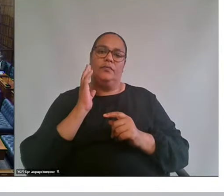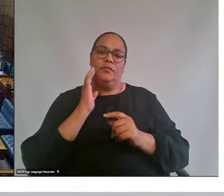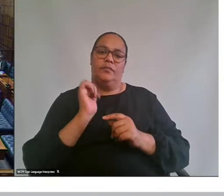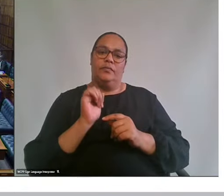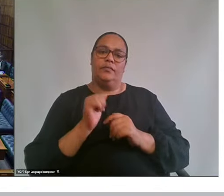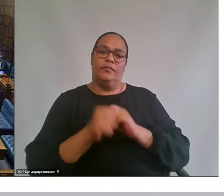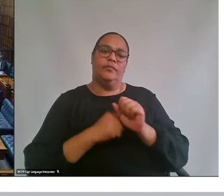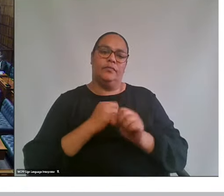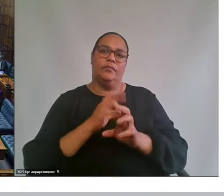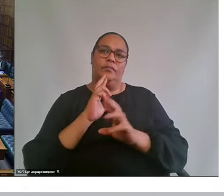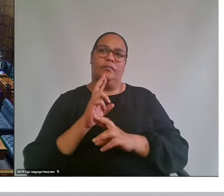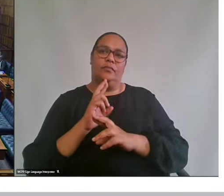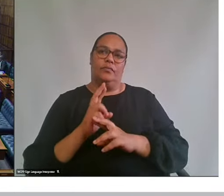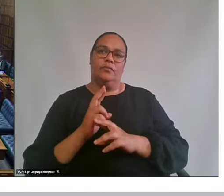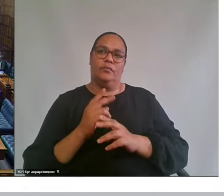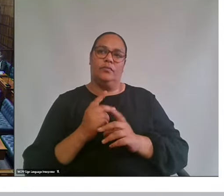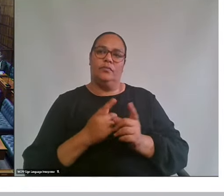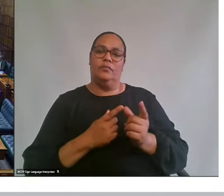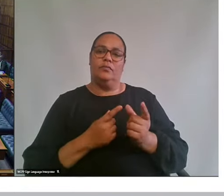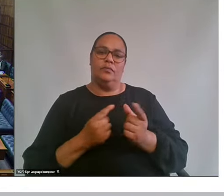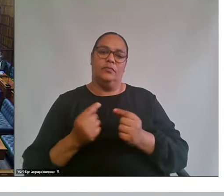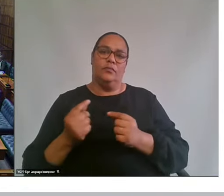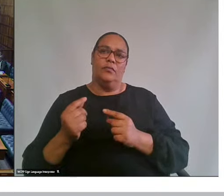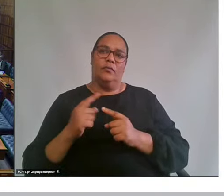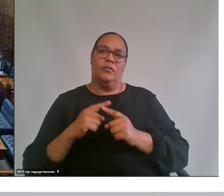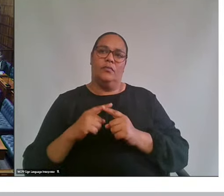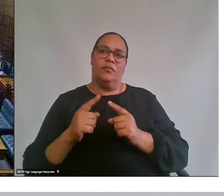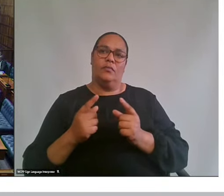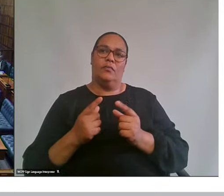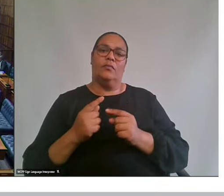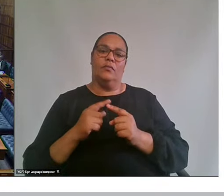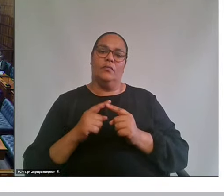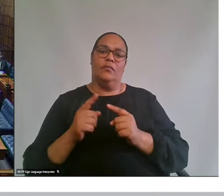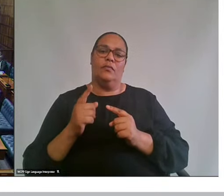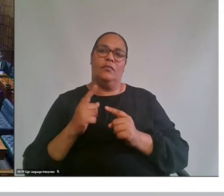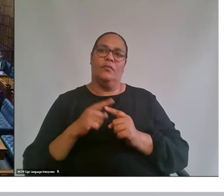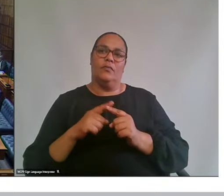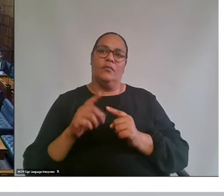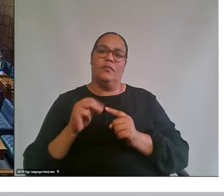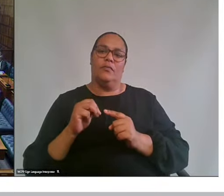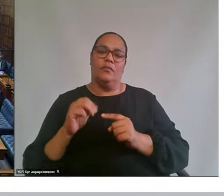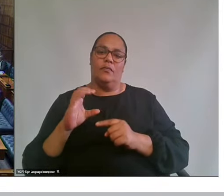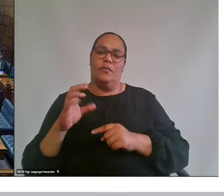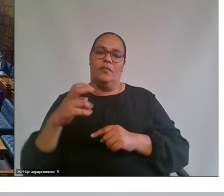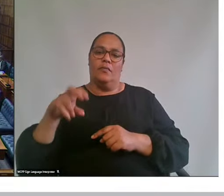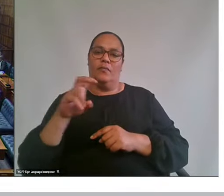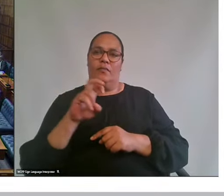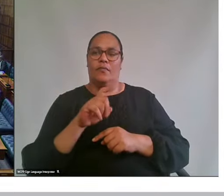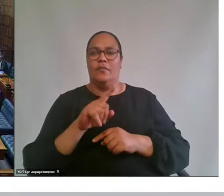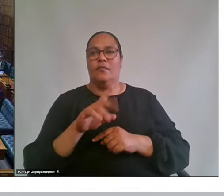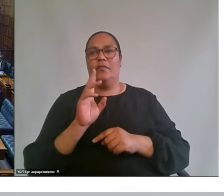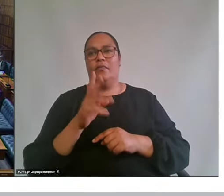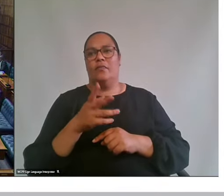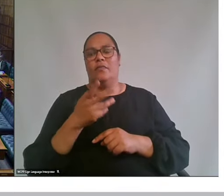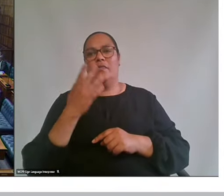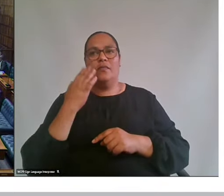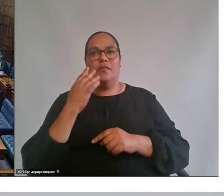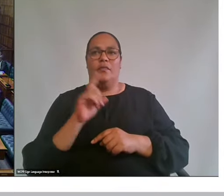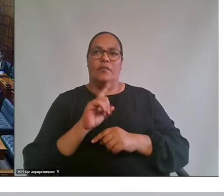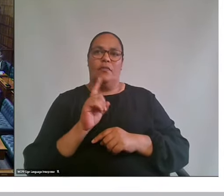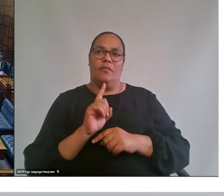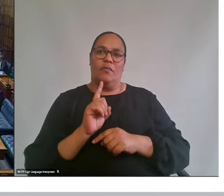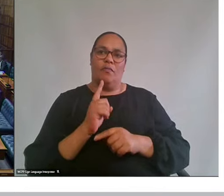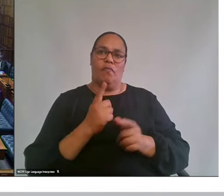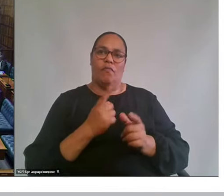an annual report and then a CEO only mentions a mayor and MMC of Tourism and then you wonder what is what's so